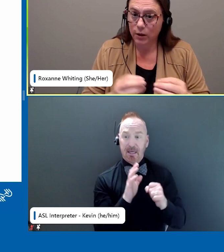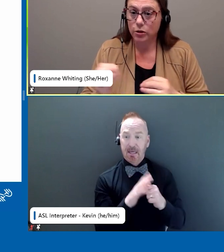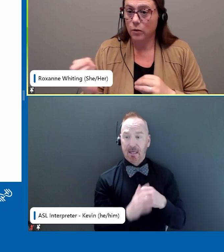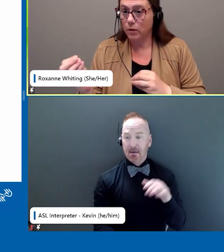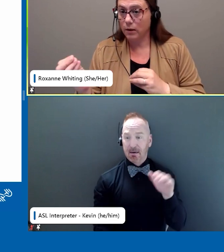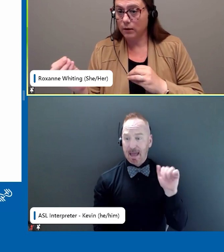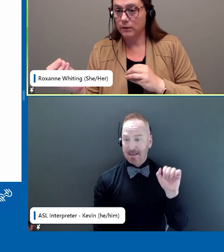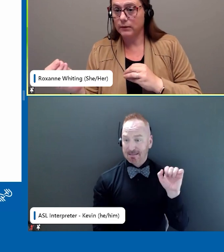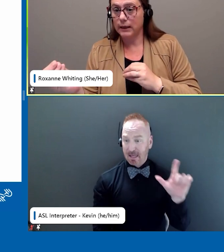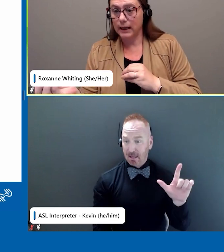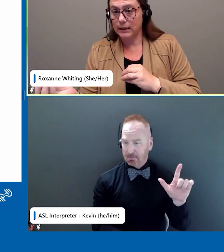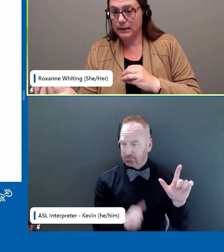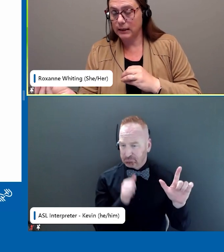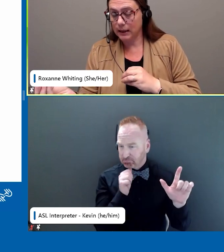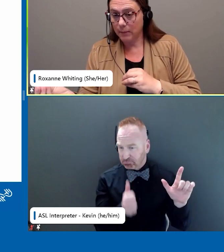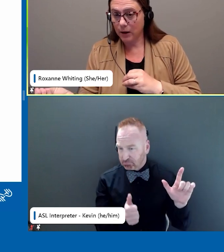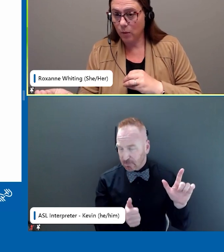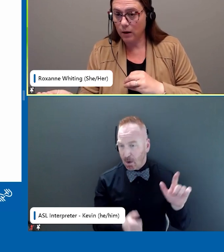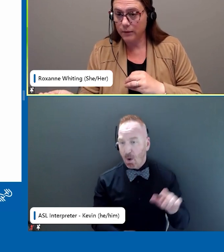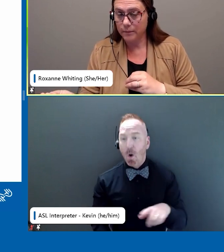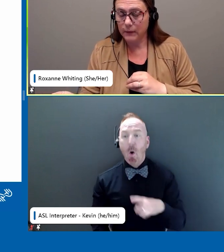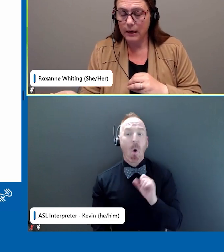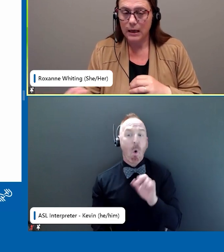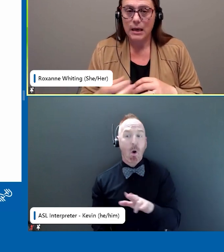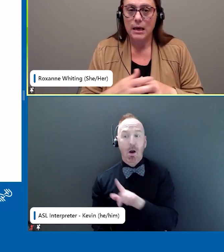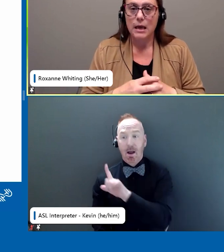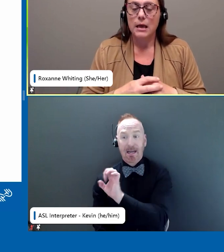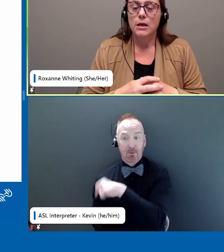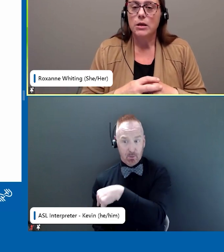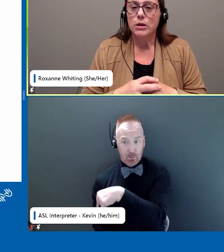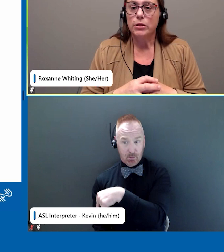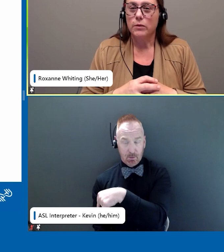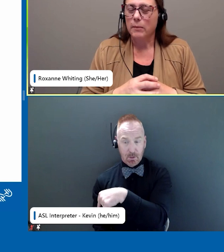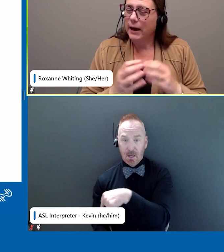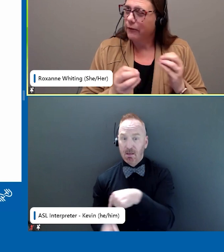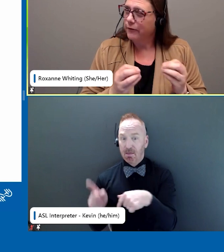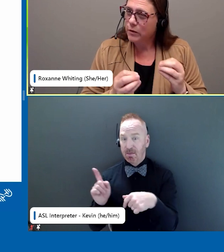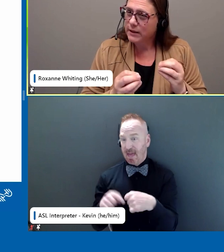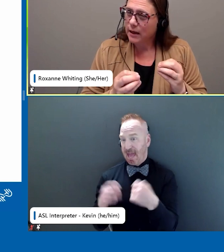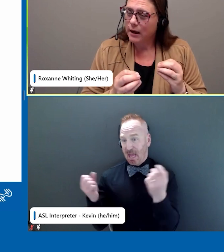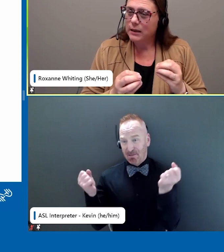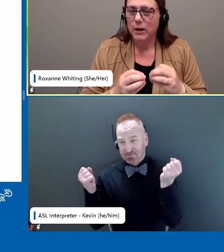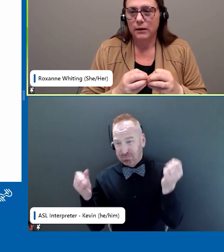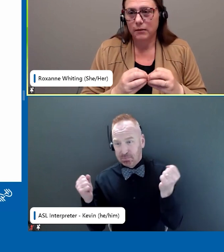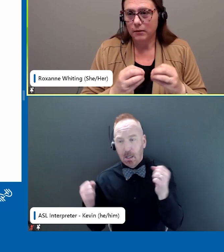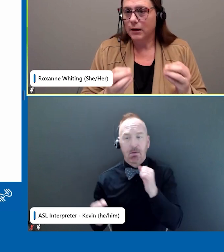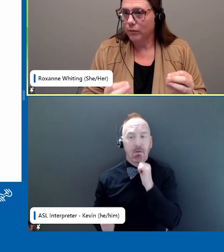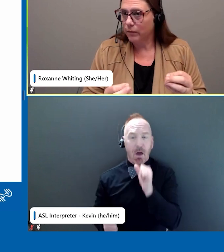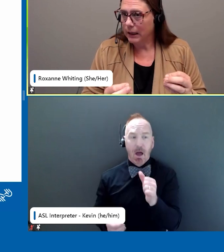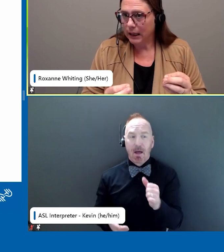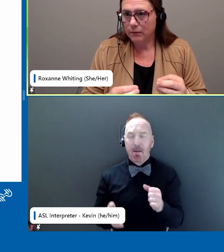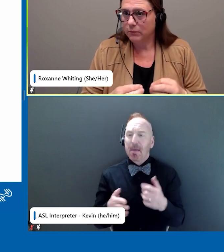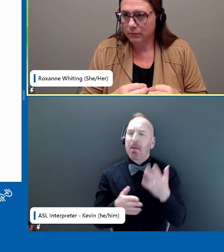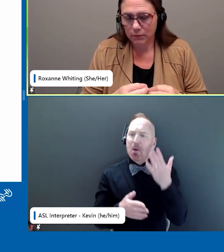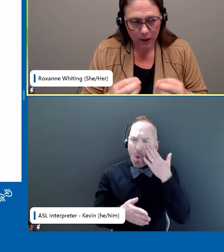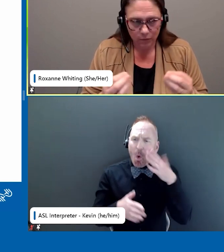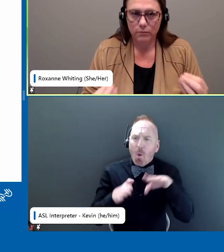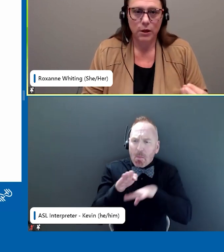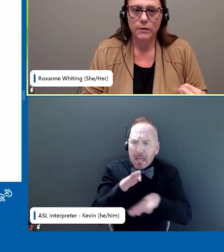Sign Language or the langue de signes de Québécois. So they might have a few signs, but they're